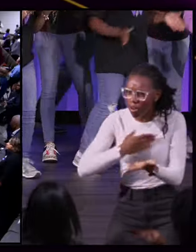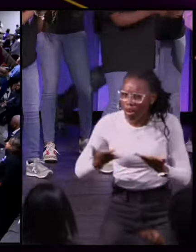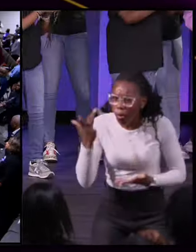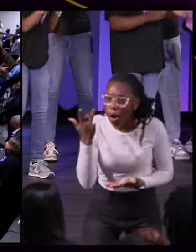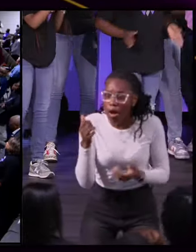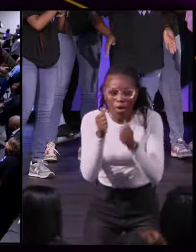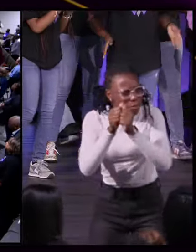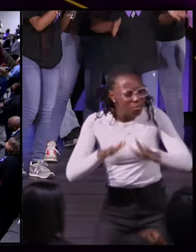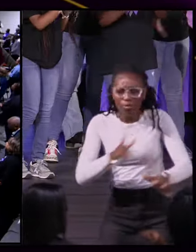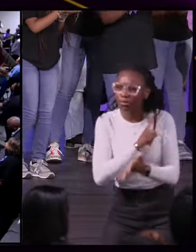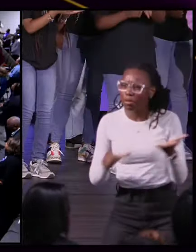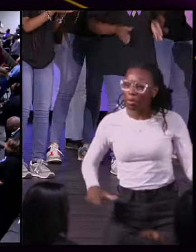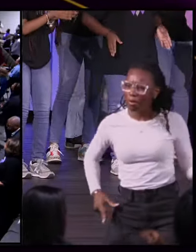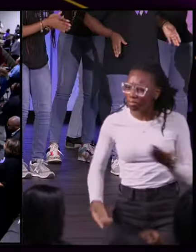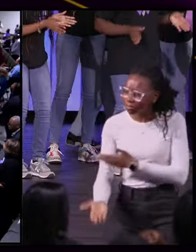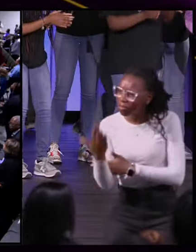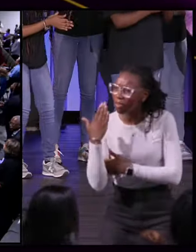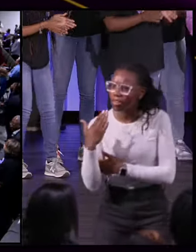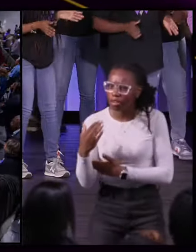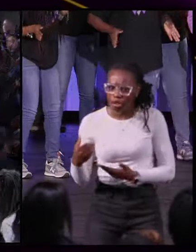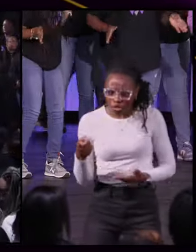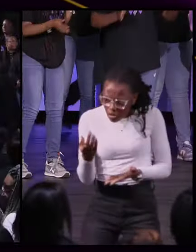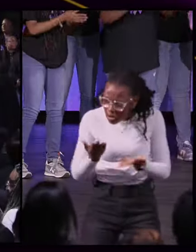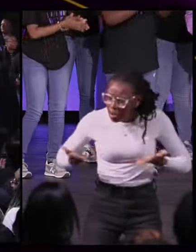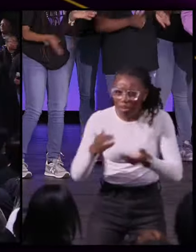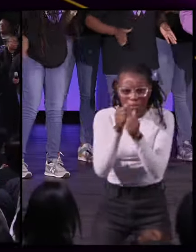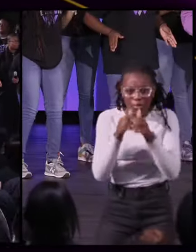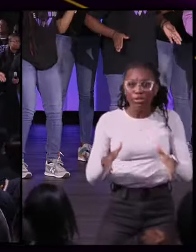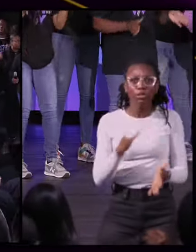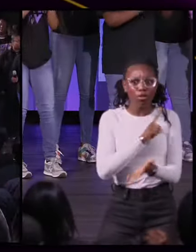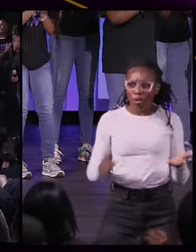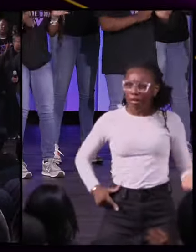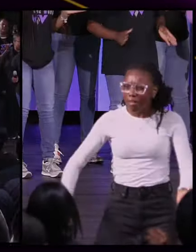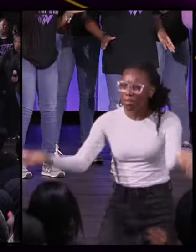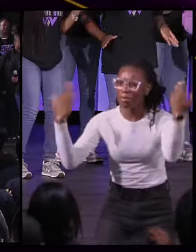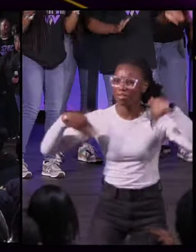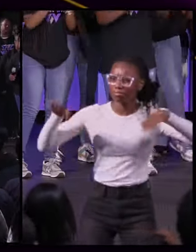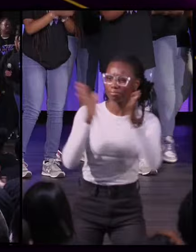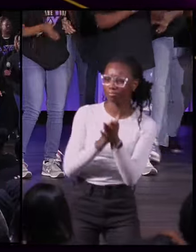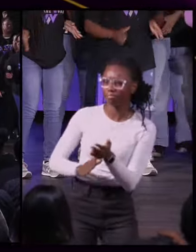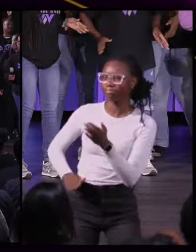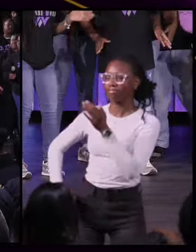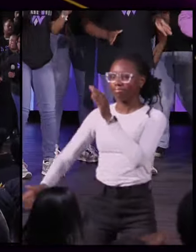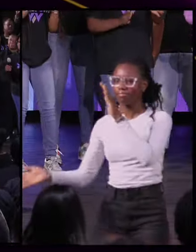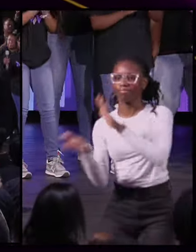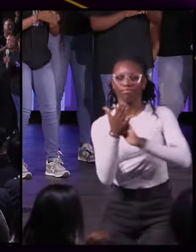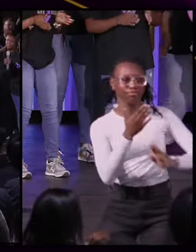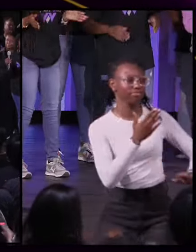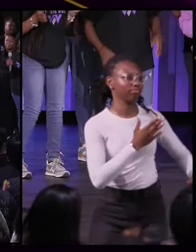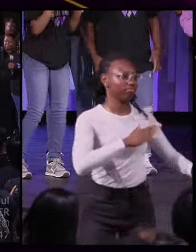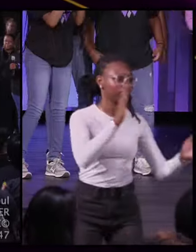this morning. If you came to bless him, come on and put your hands together.